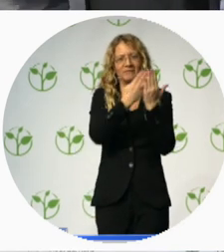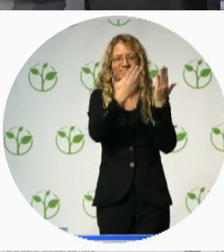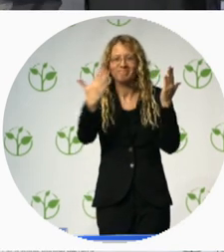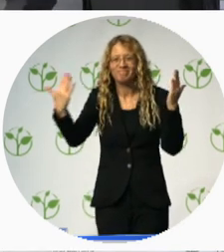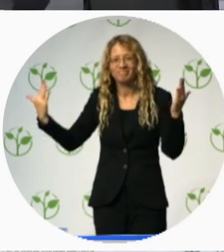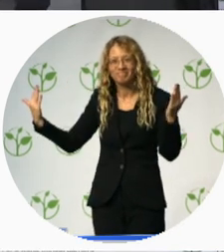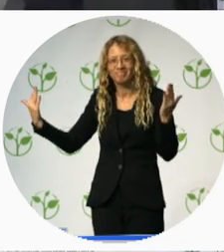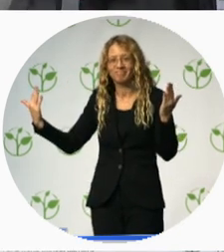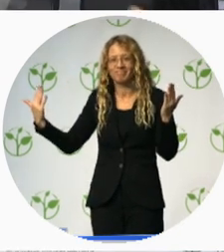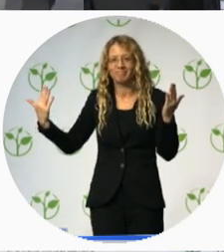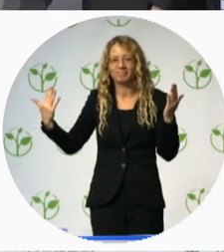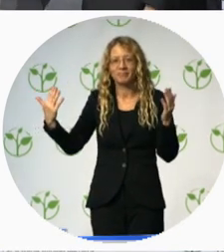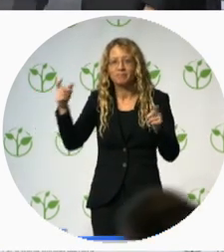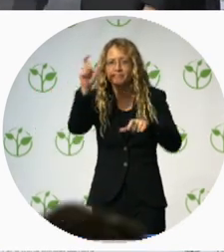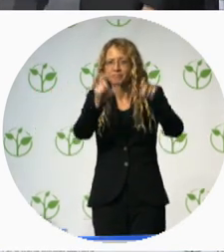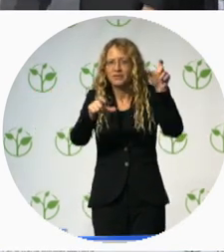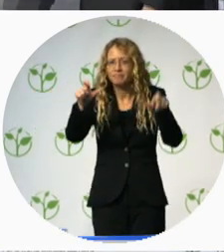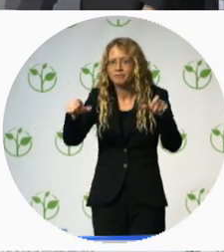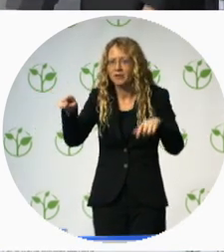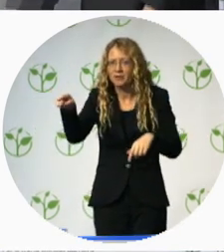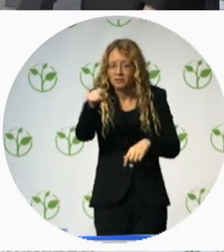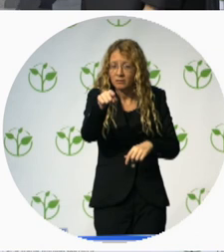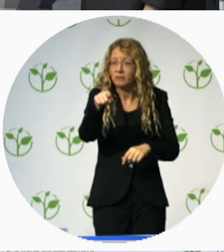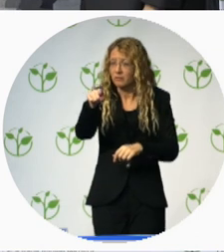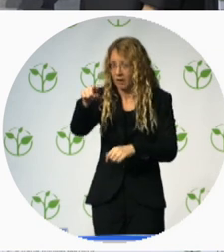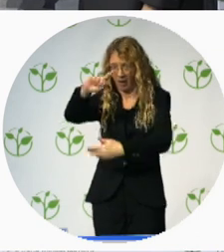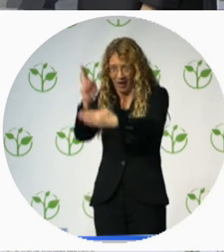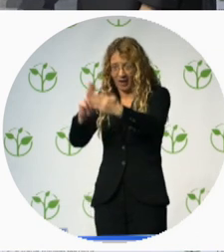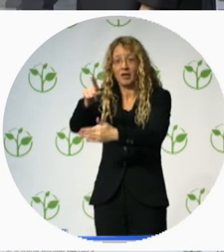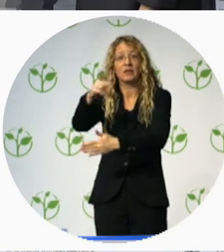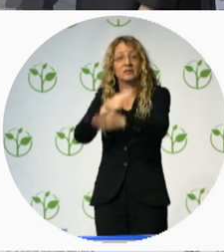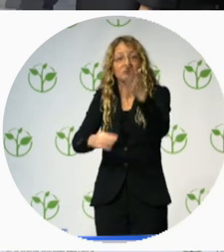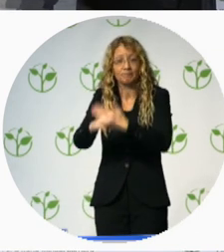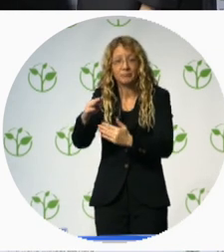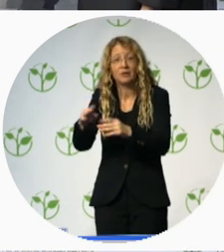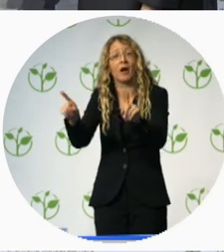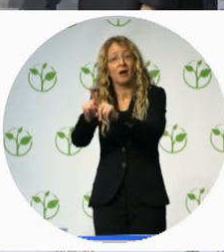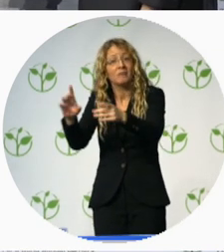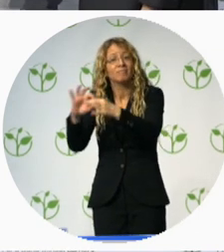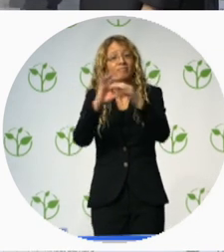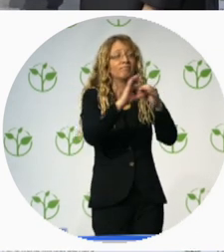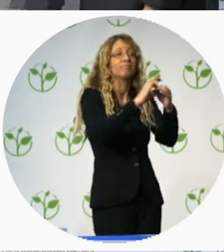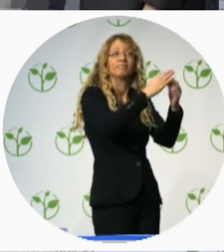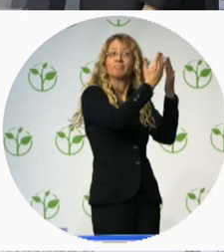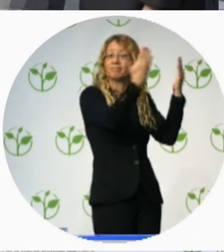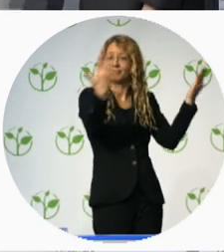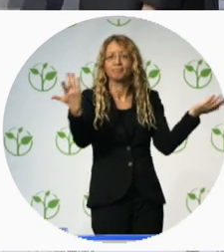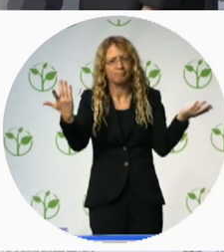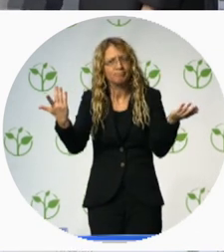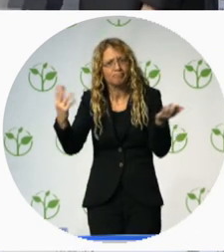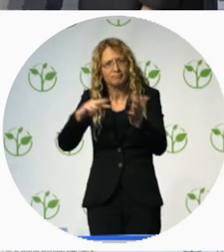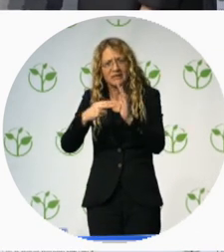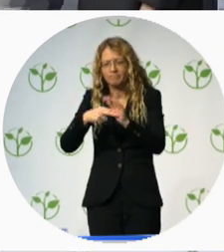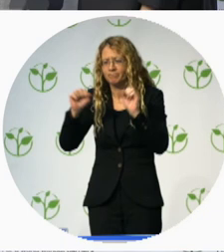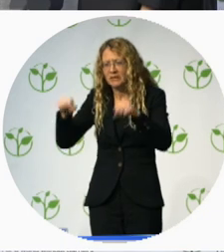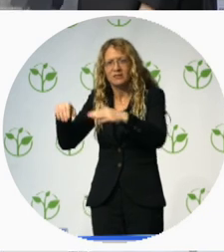disabilities and representing them in an accessible way. The Biennale, which attracted 185,000 visitors in 2016, shows